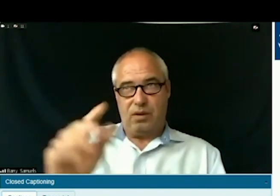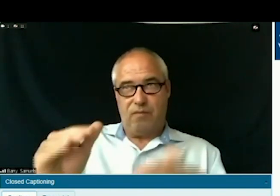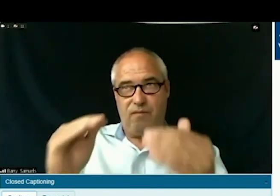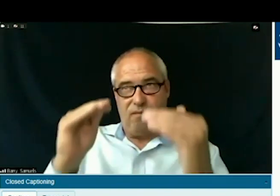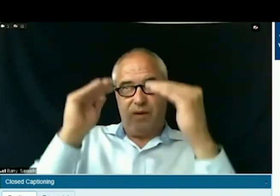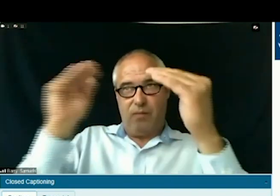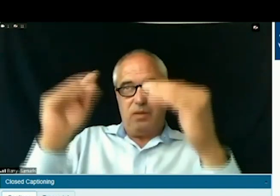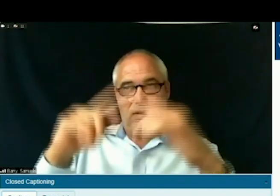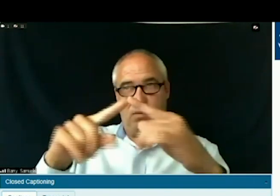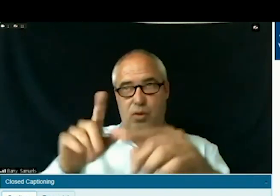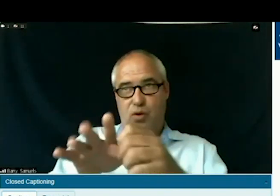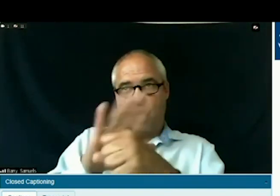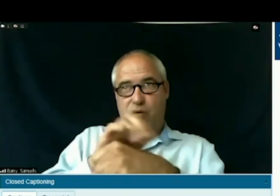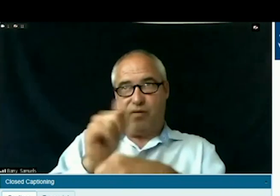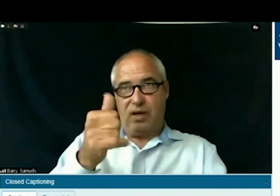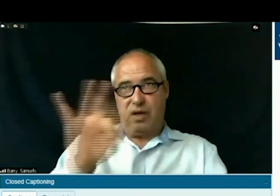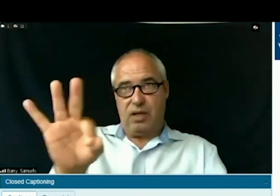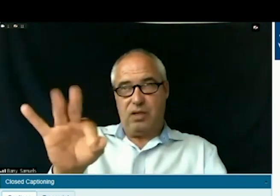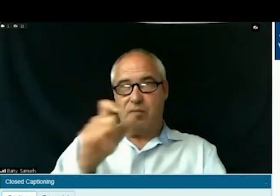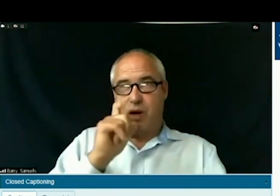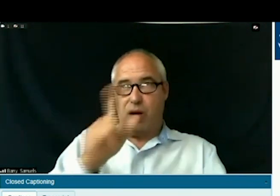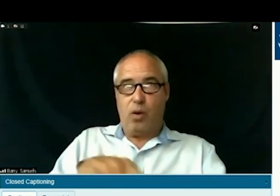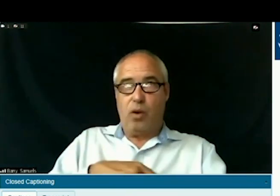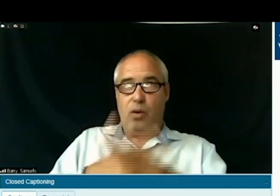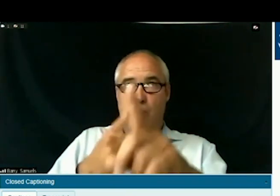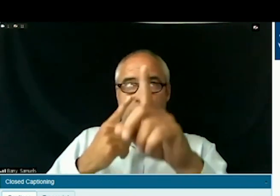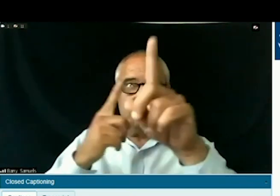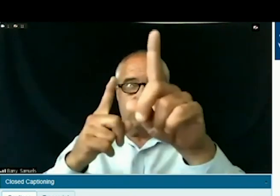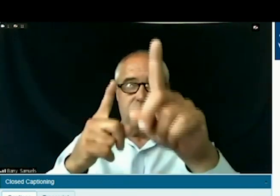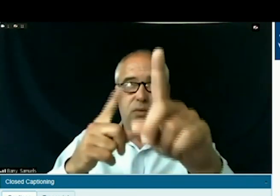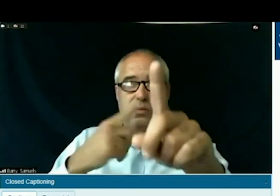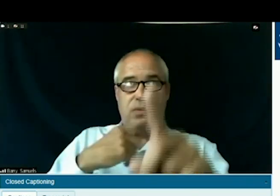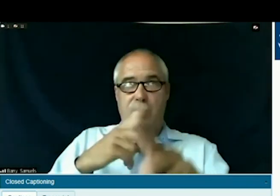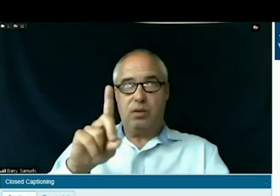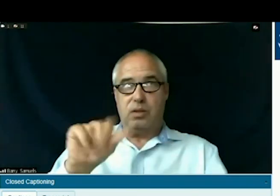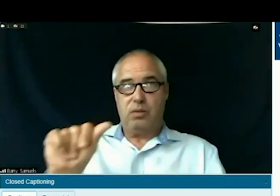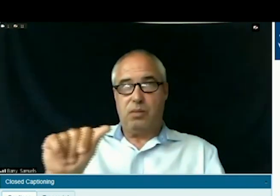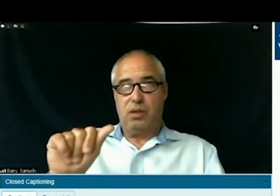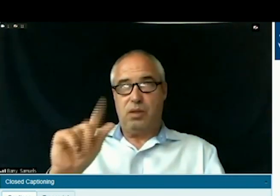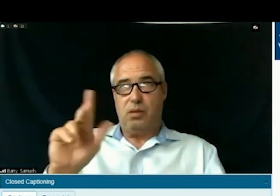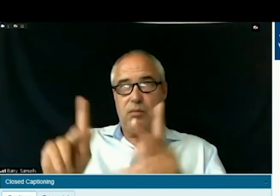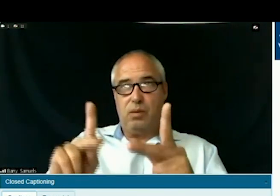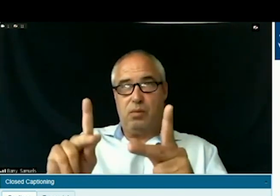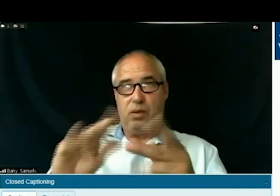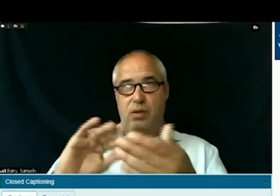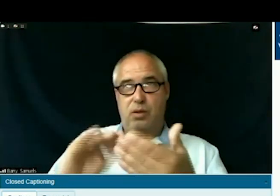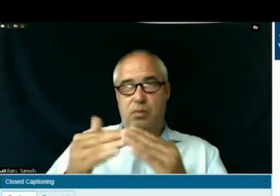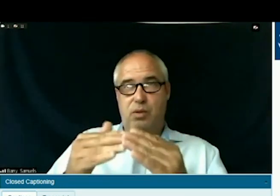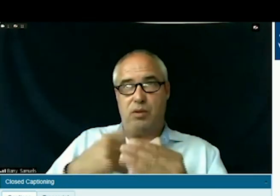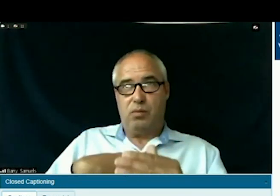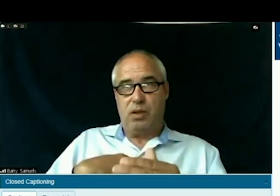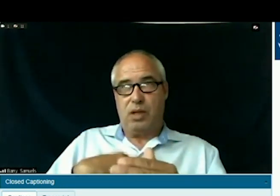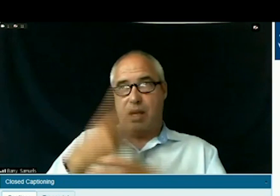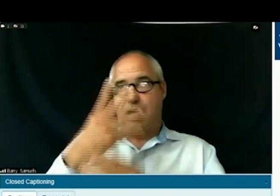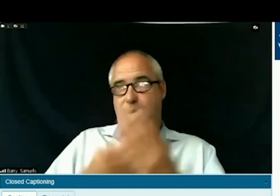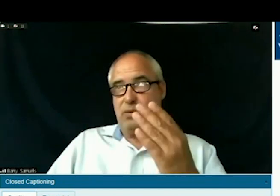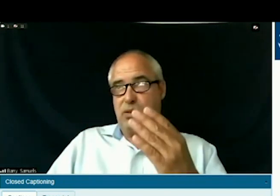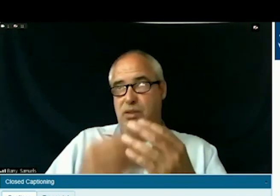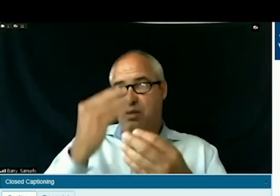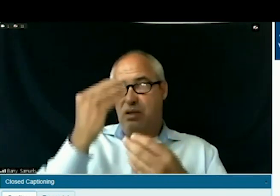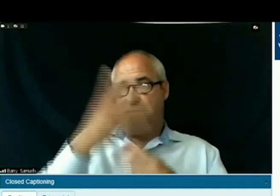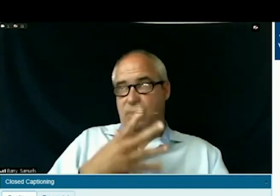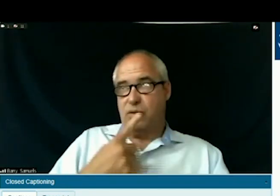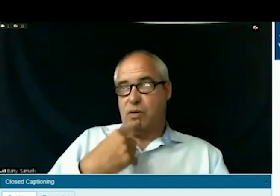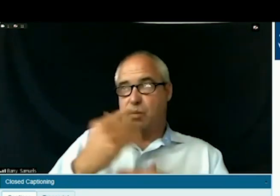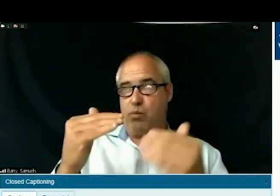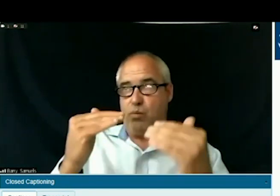time of COVID, not just for the long haulers, but I think for the disability community in general. In the absence of data and the pursuit of equity,